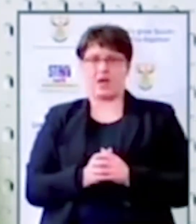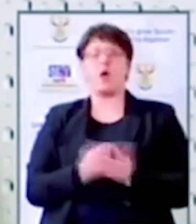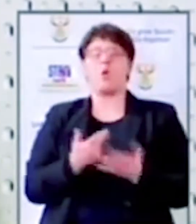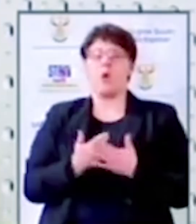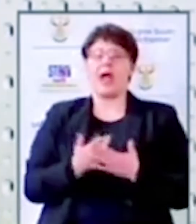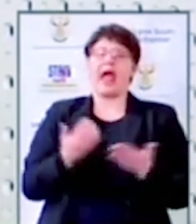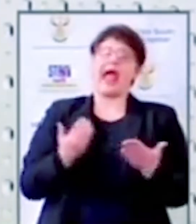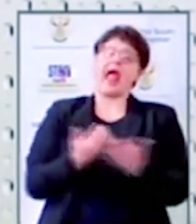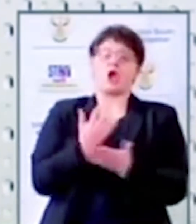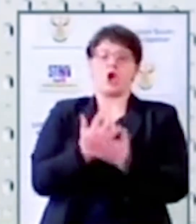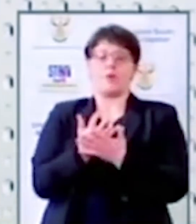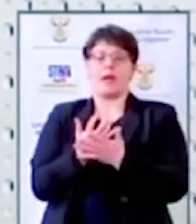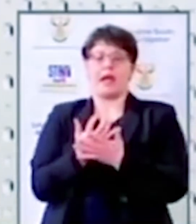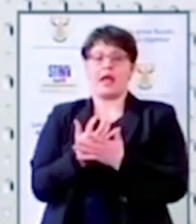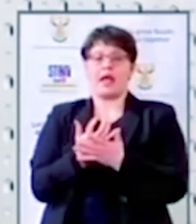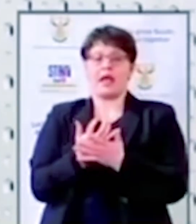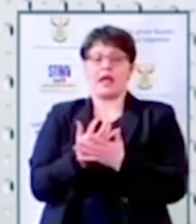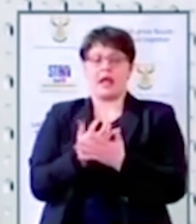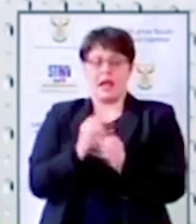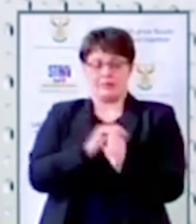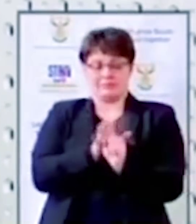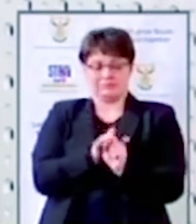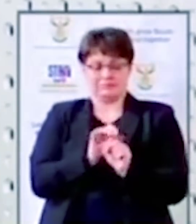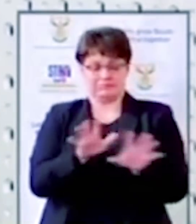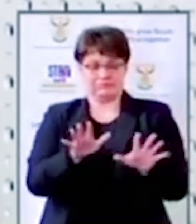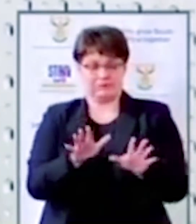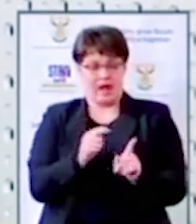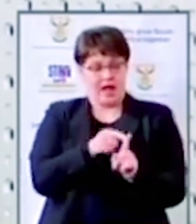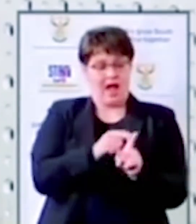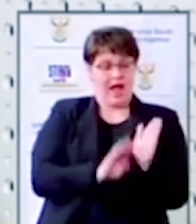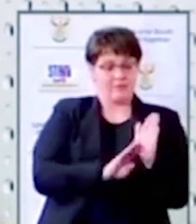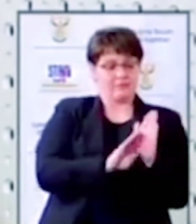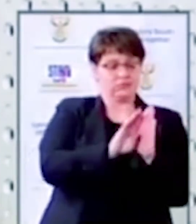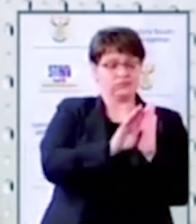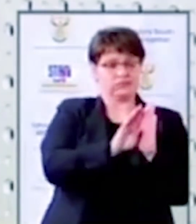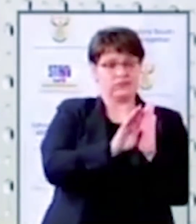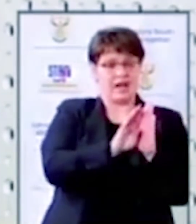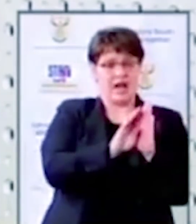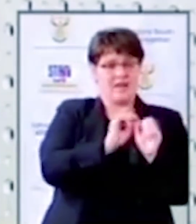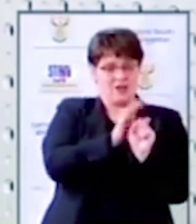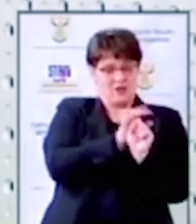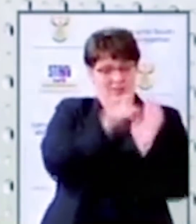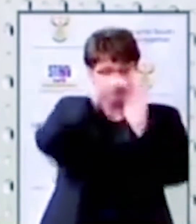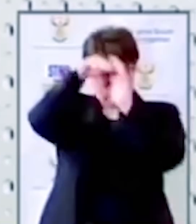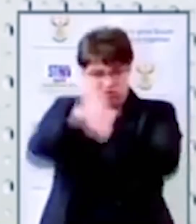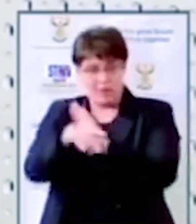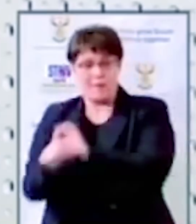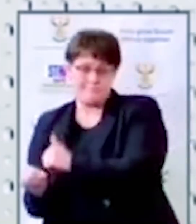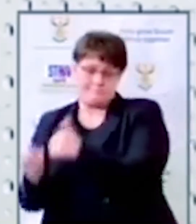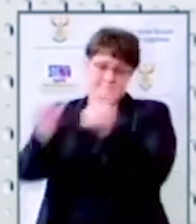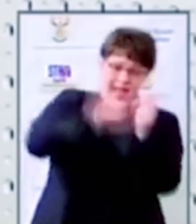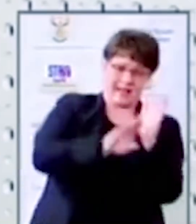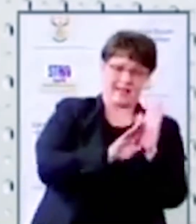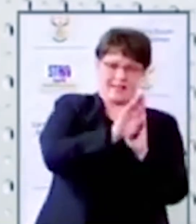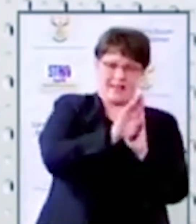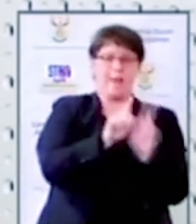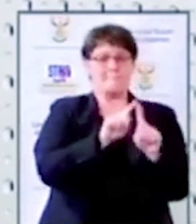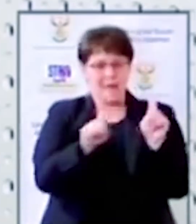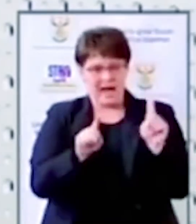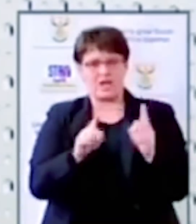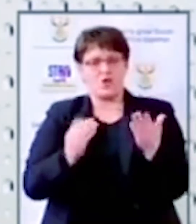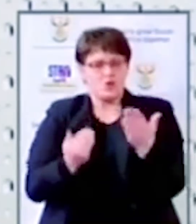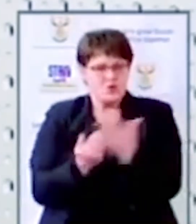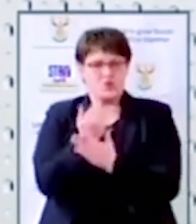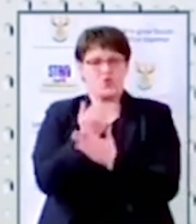our economy to where it was before the virus, but to forge a new economy in a new global